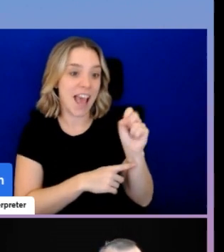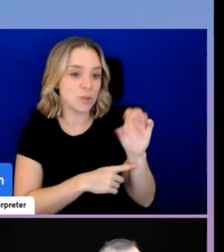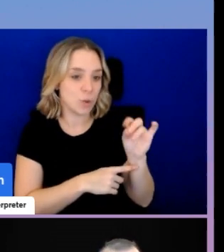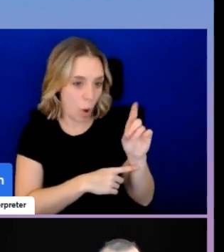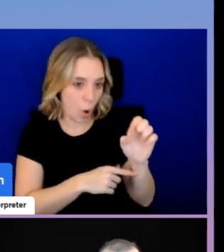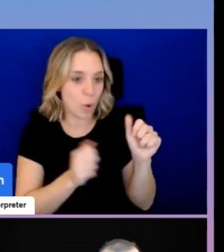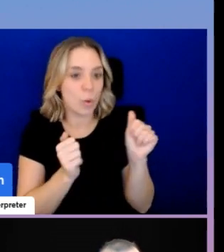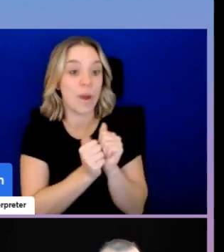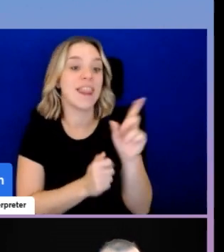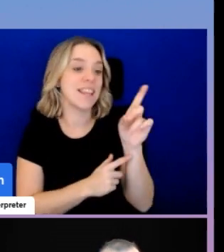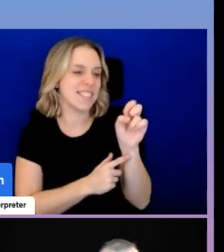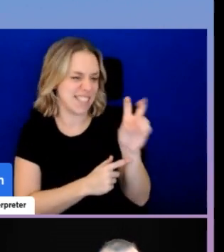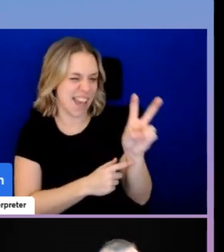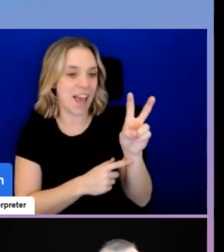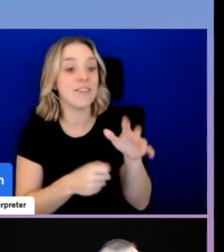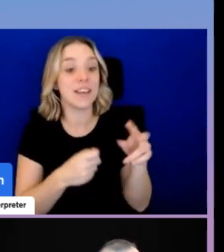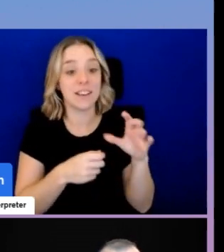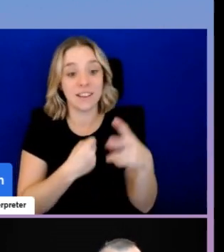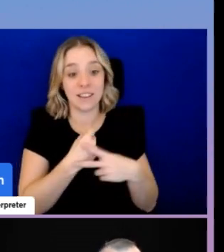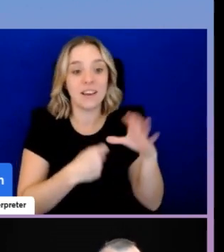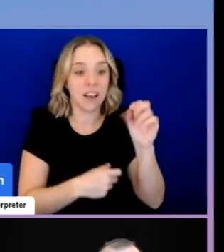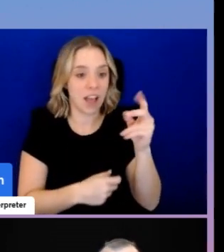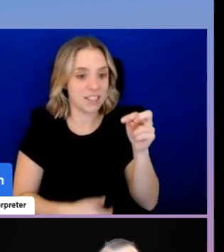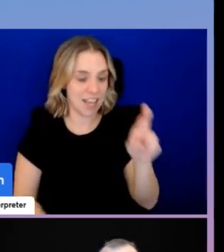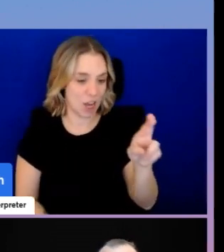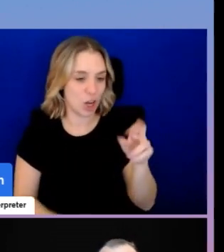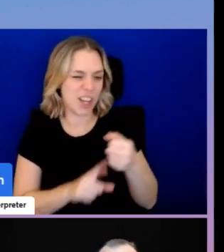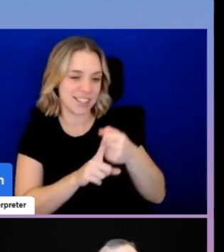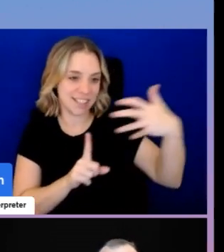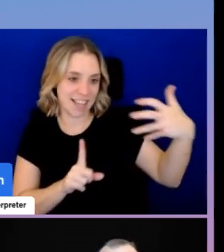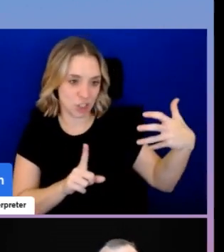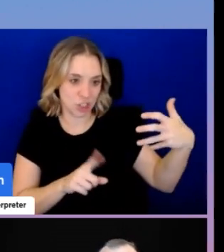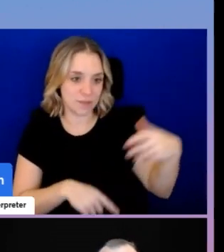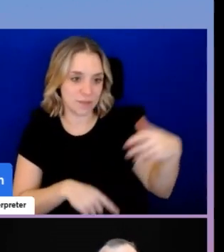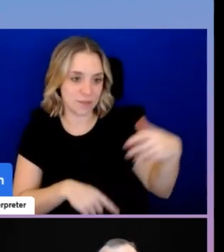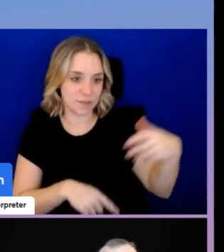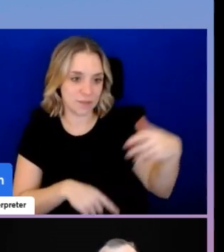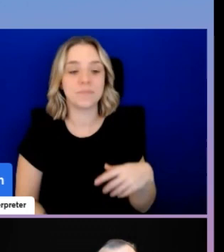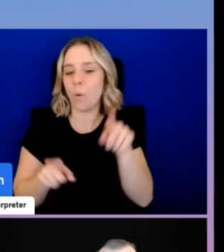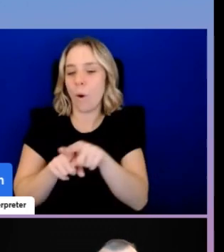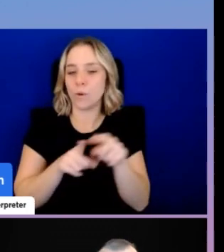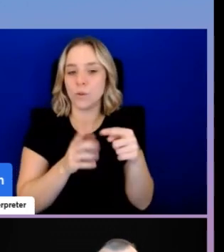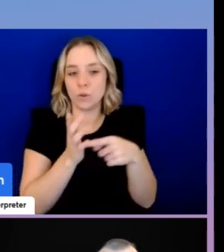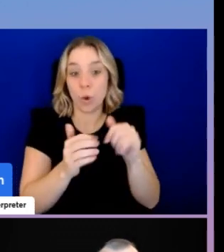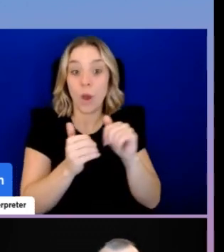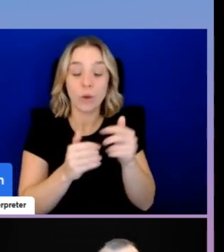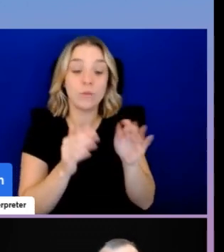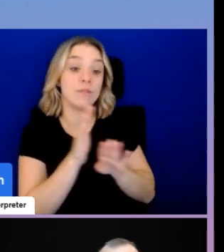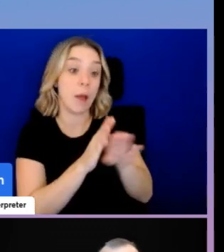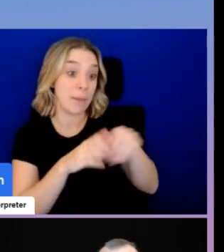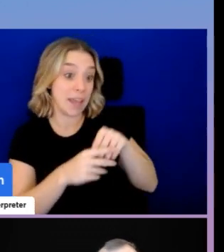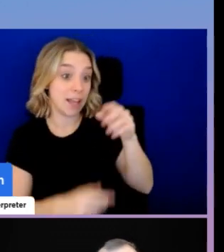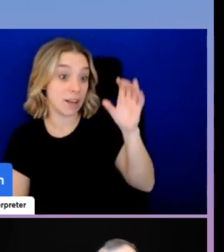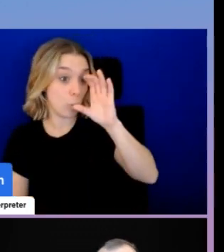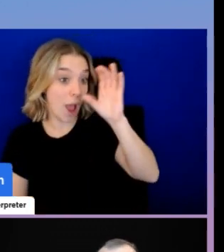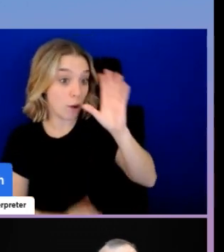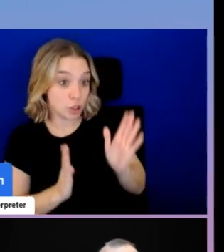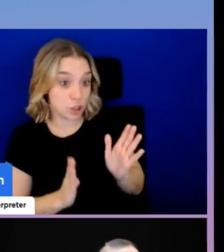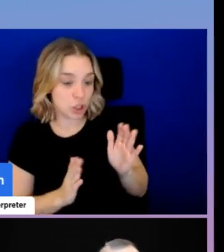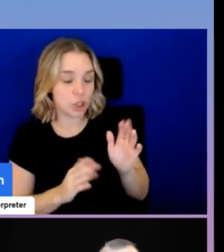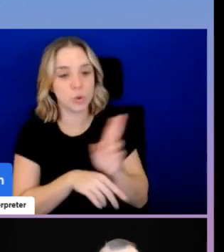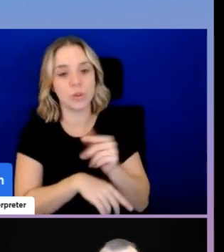containers extension. Then I'm going to show you how to develop in a browser using a GitHub